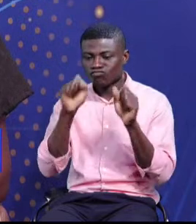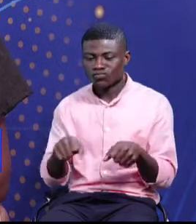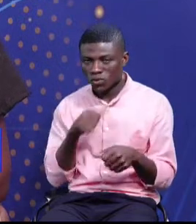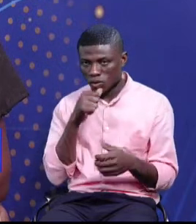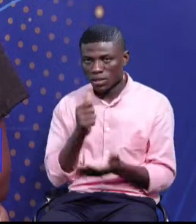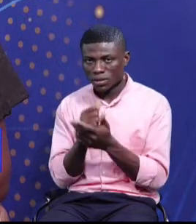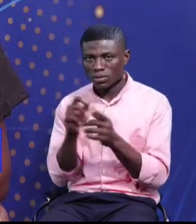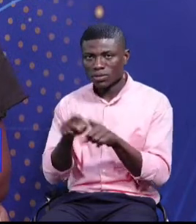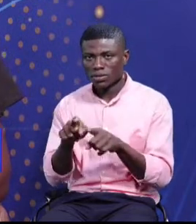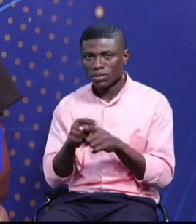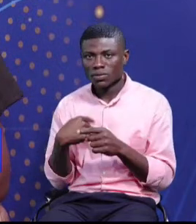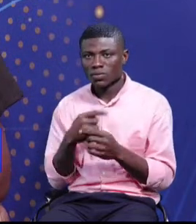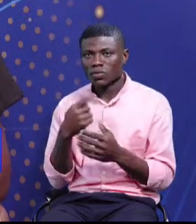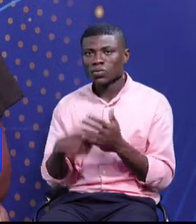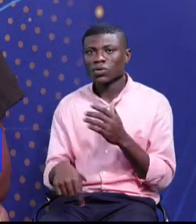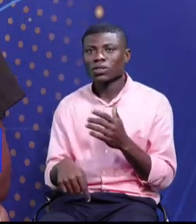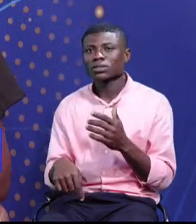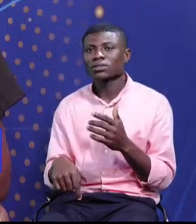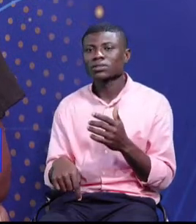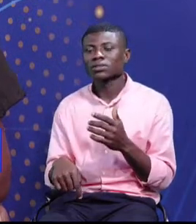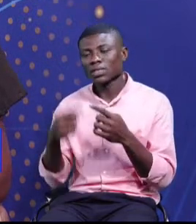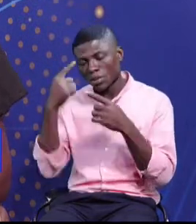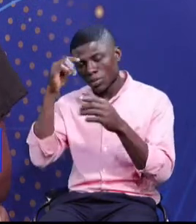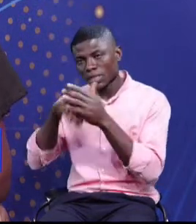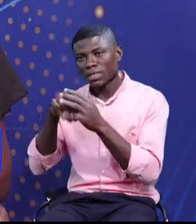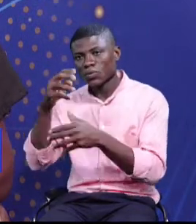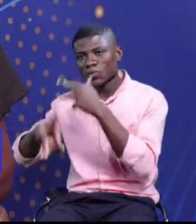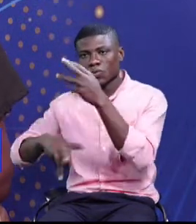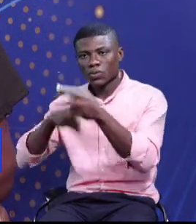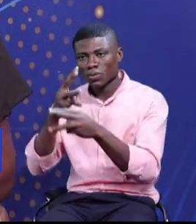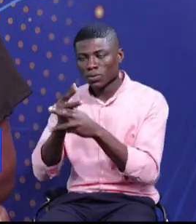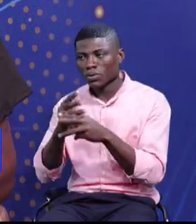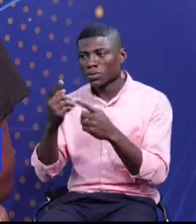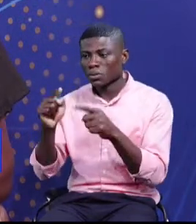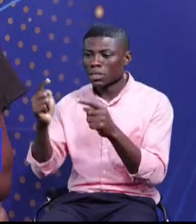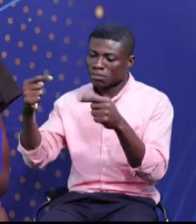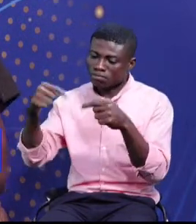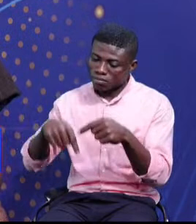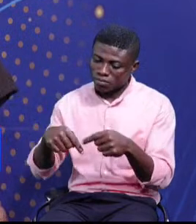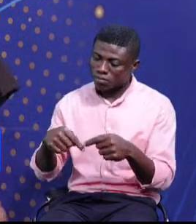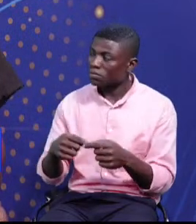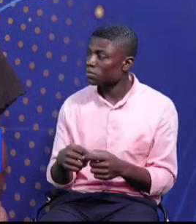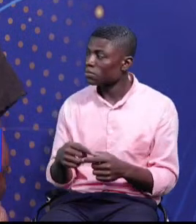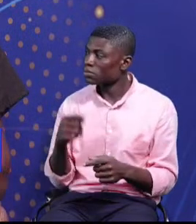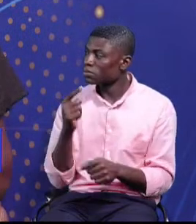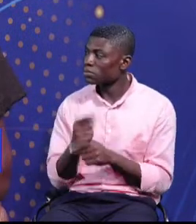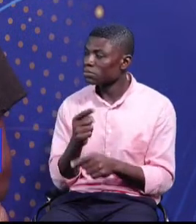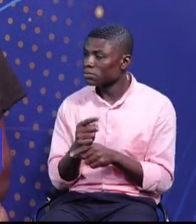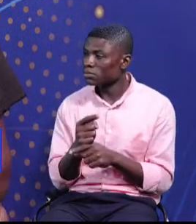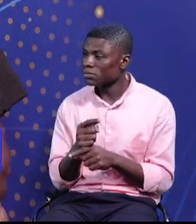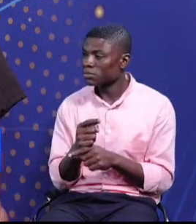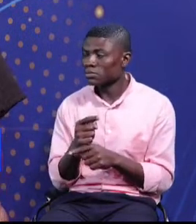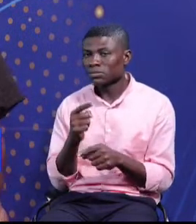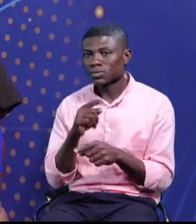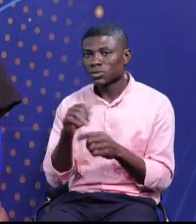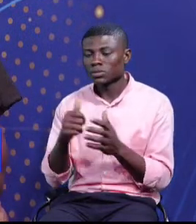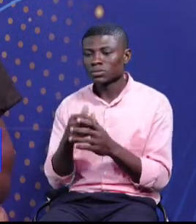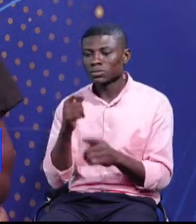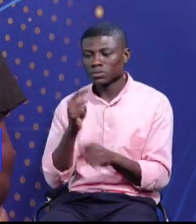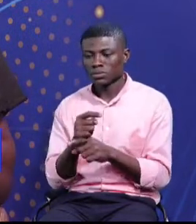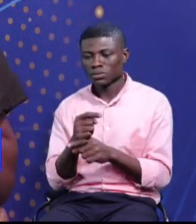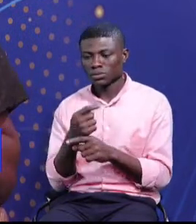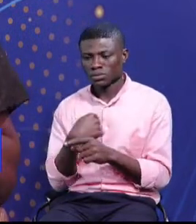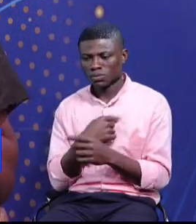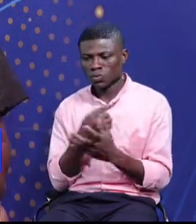also have the issue of what happens in external markets as well. So you might even come in, sorry, I just like to even go a step back. I also want to